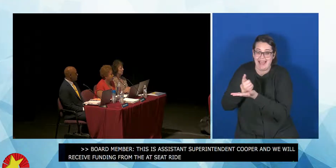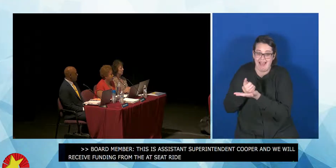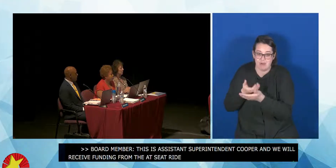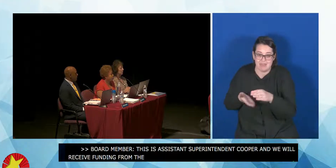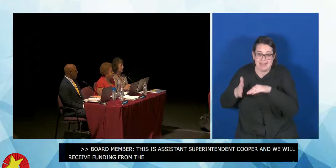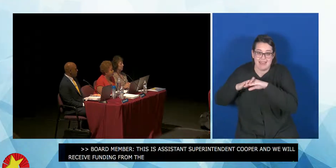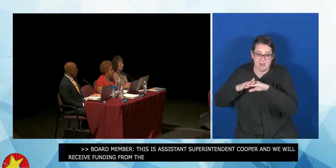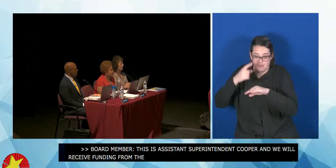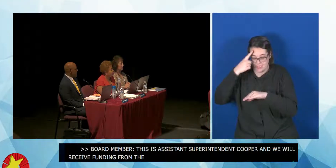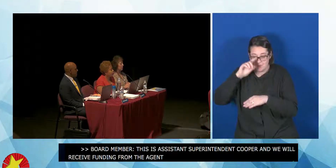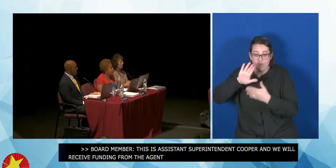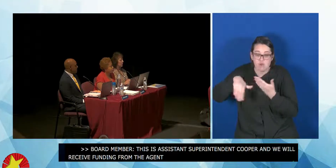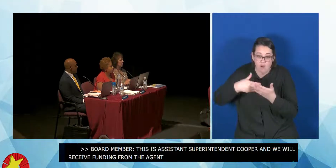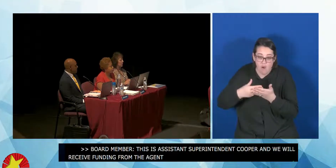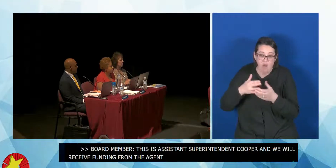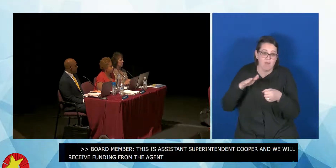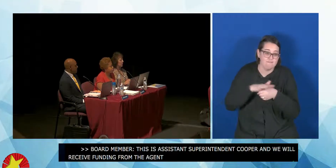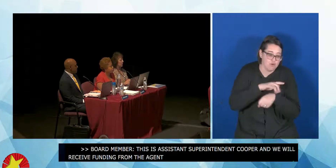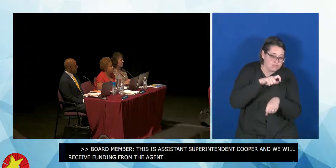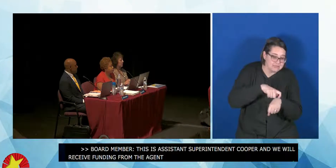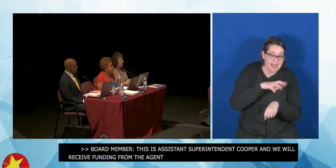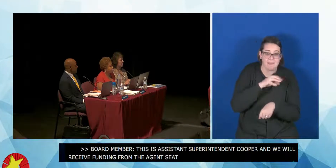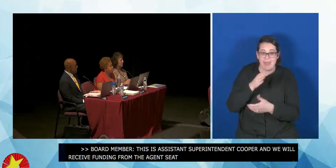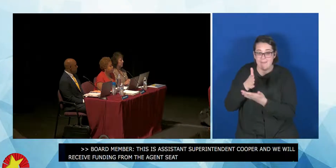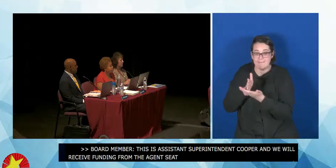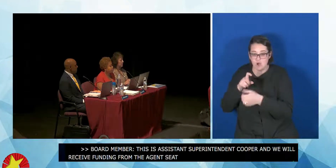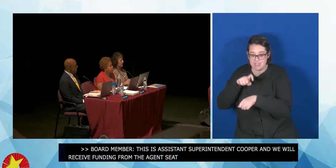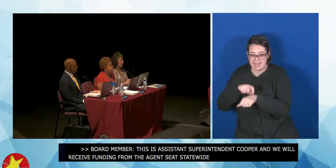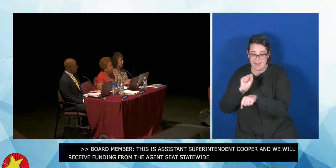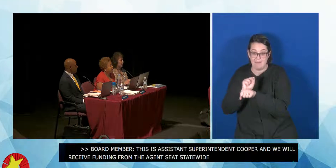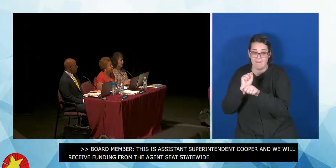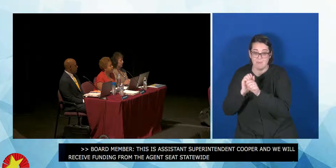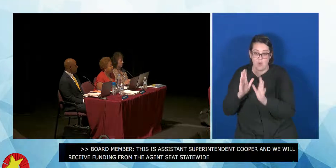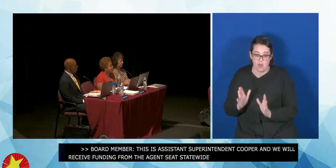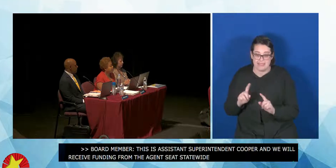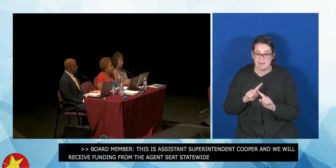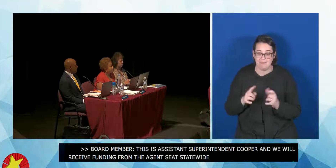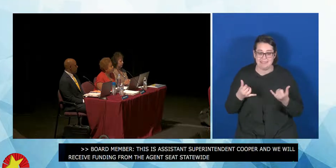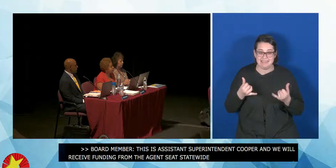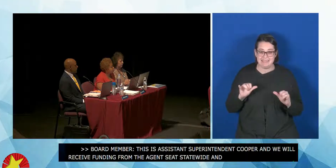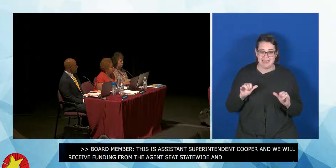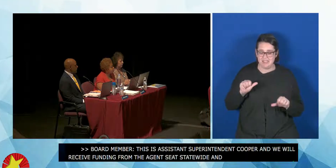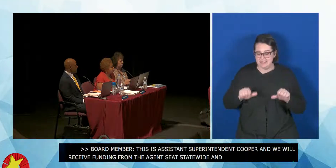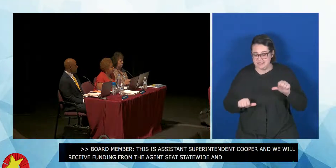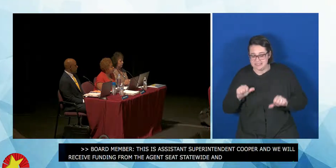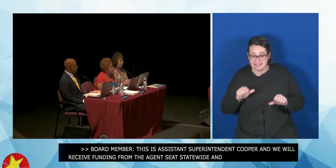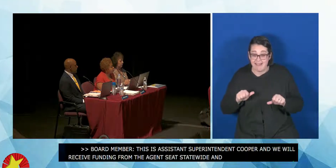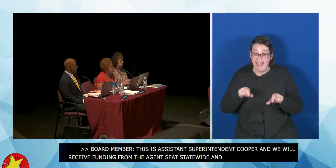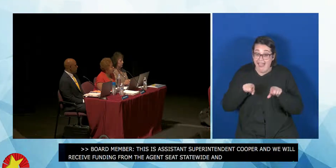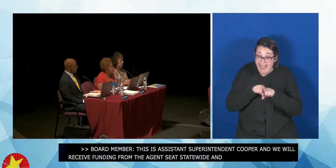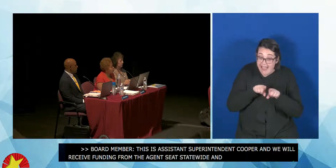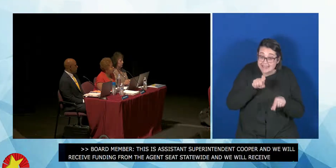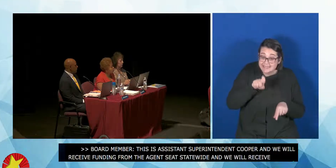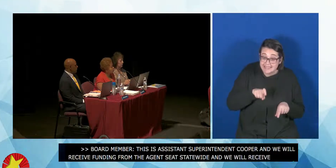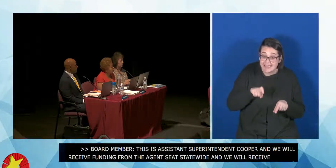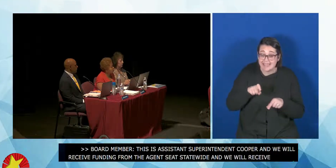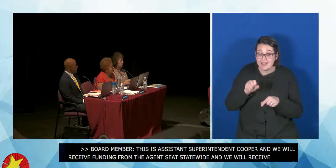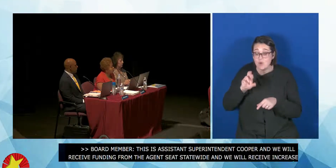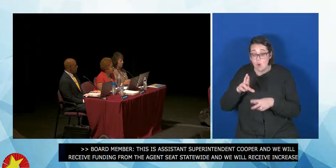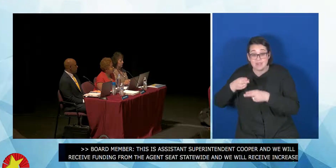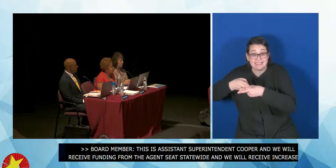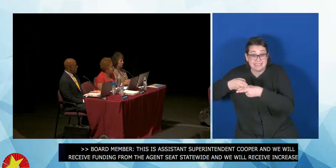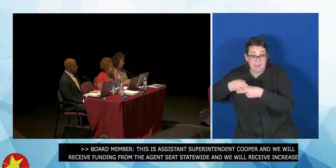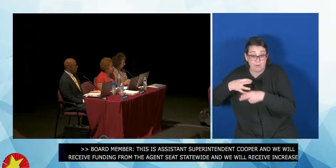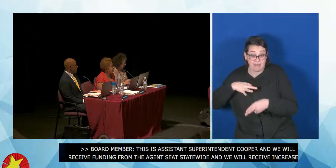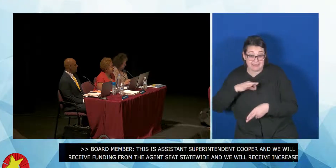full-time and part-time. There is still question as to whether or not, as needed, temporary staff will be eligible to receive